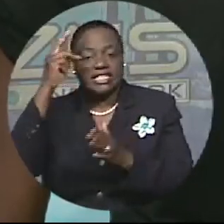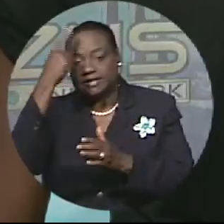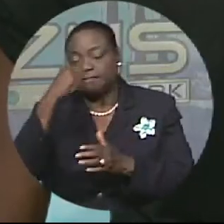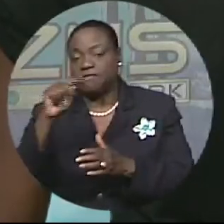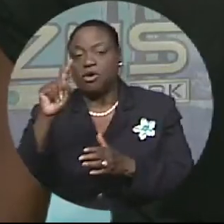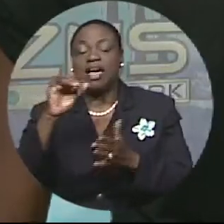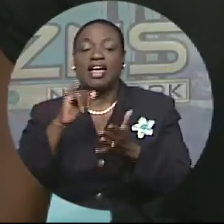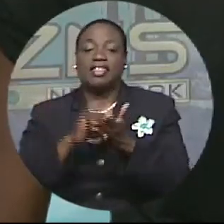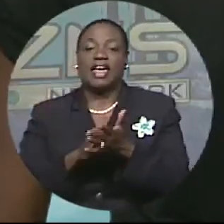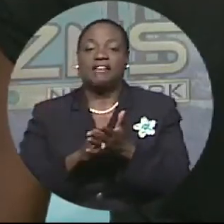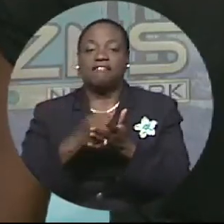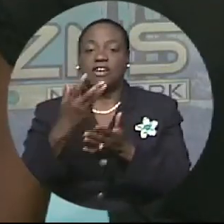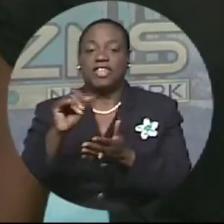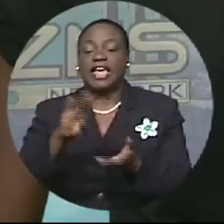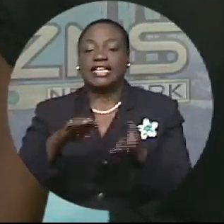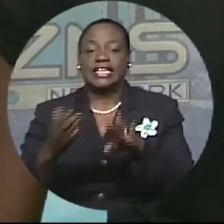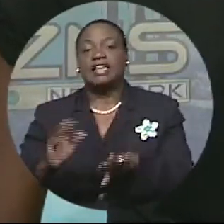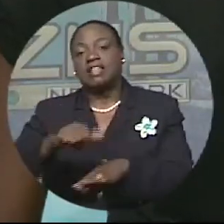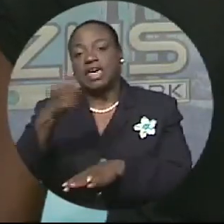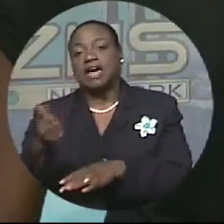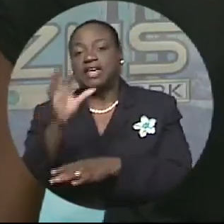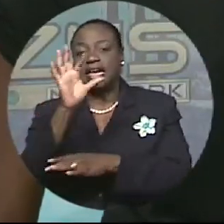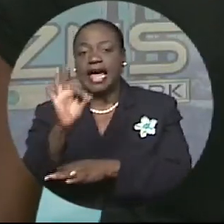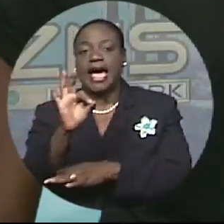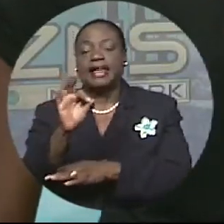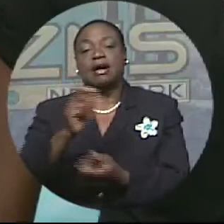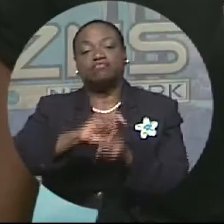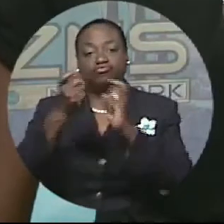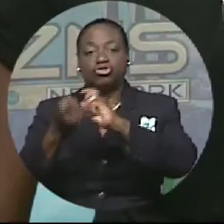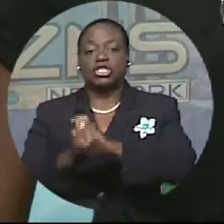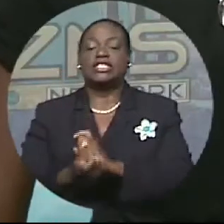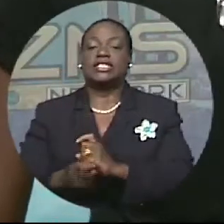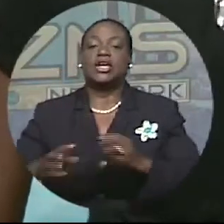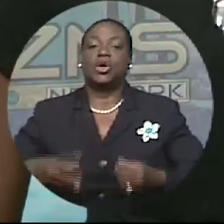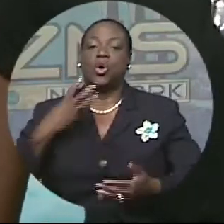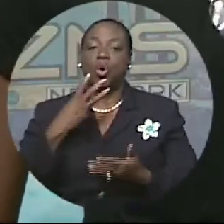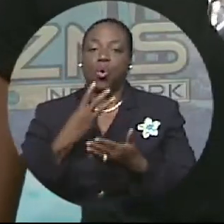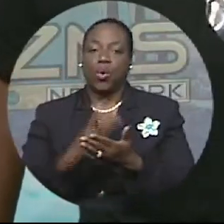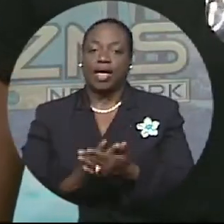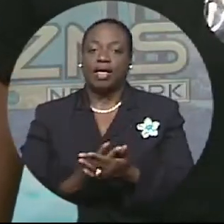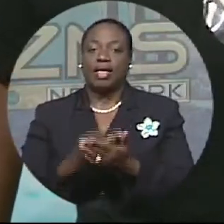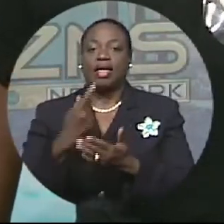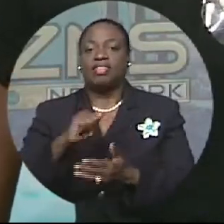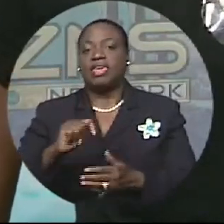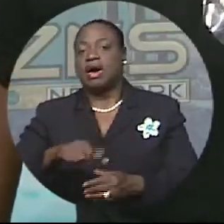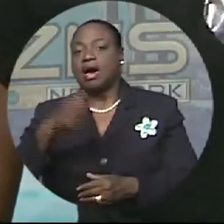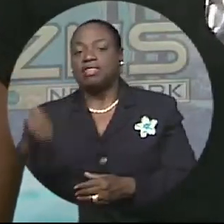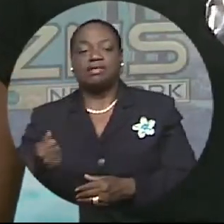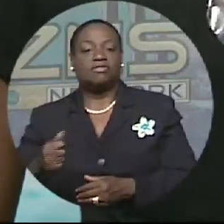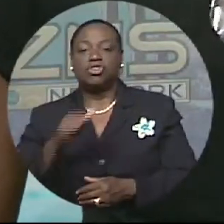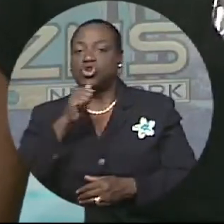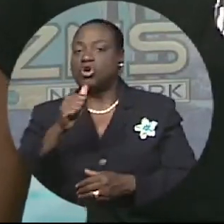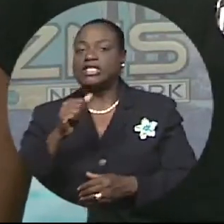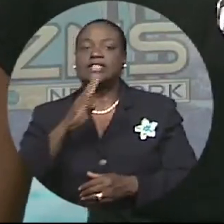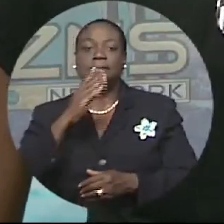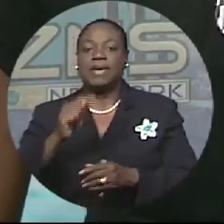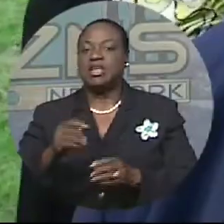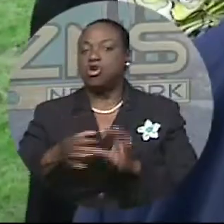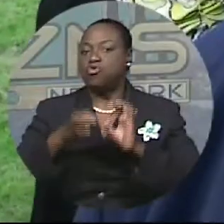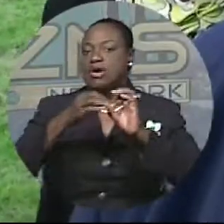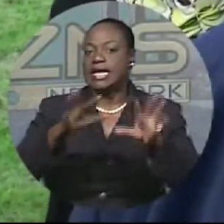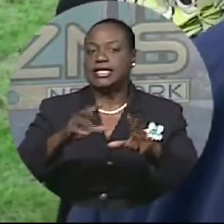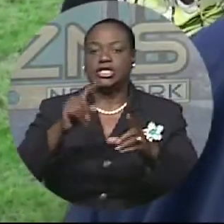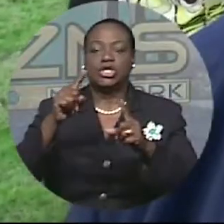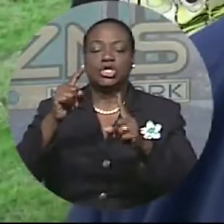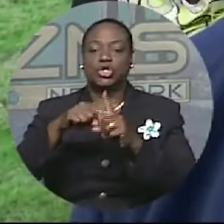readjusting iguanas are adjusting well. Meantime, Carey says the surviving iguanas have not yet been released into the wild for several reasons. And